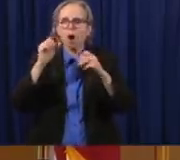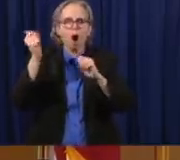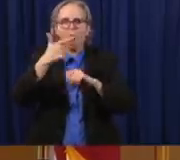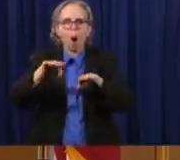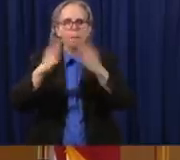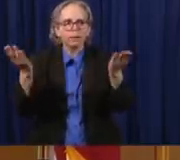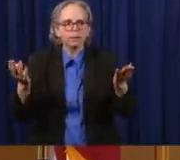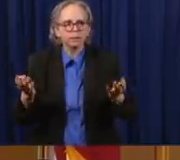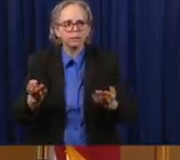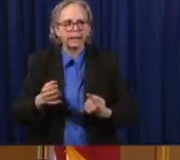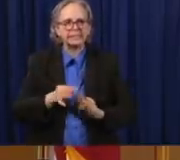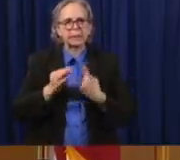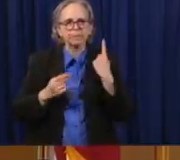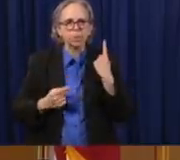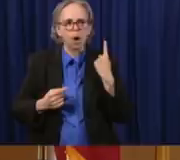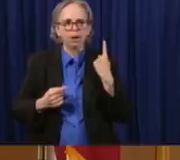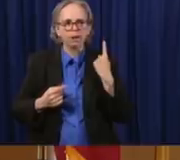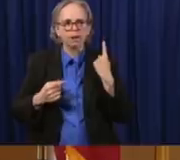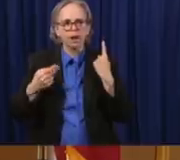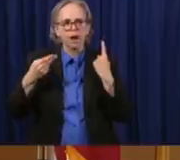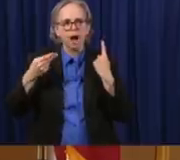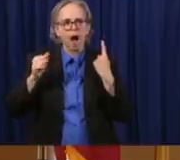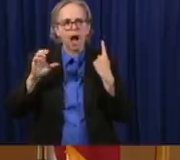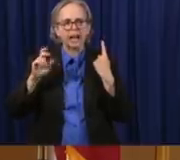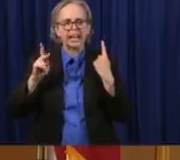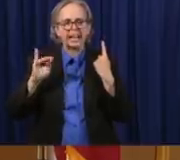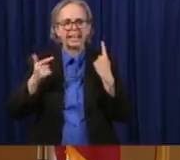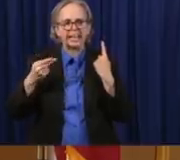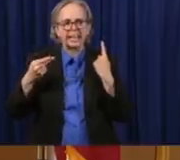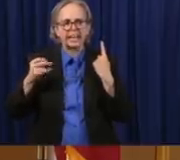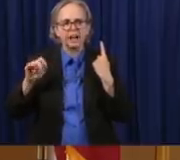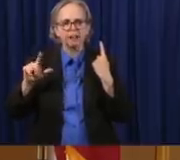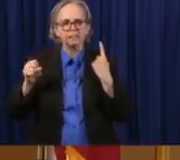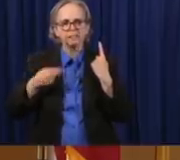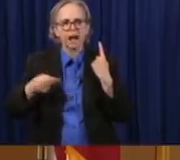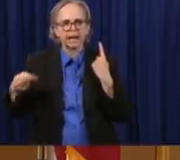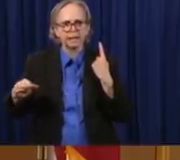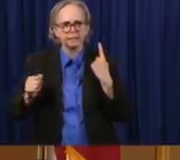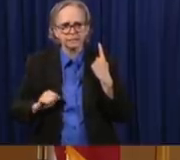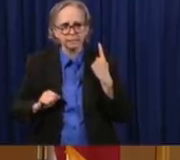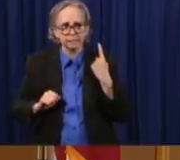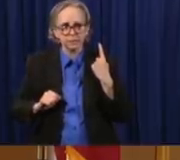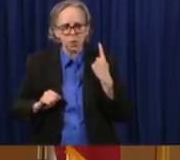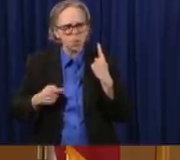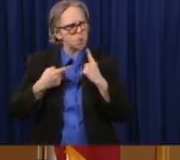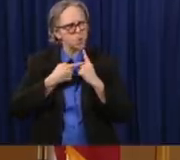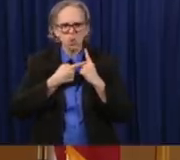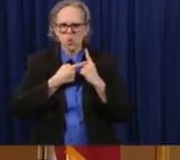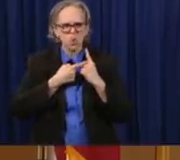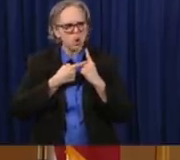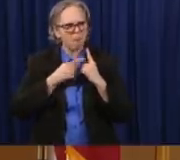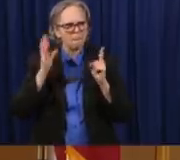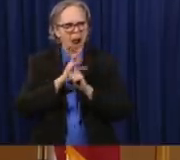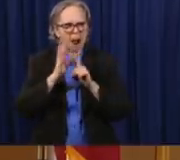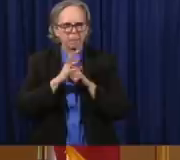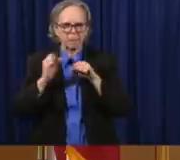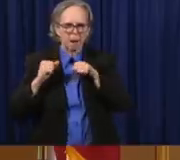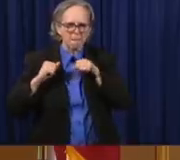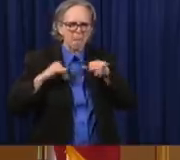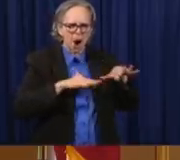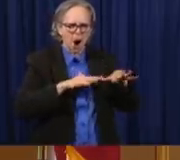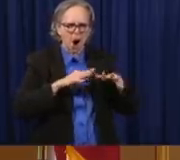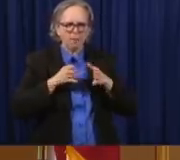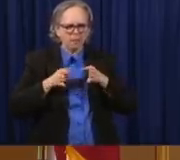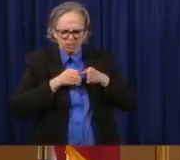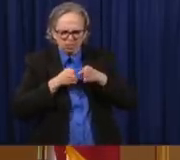problem is everybody loves hockey. And the trails were too, people were coming together. So we just have to adjust and